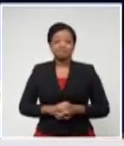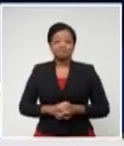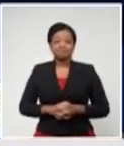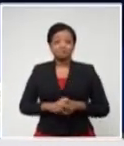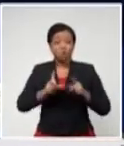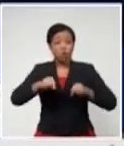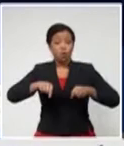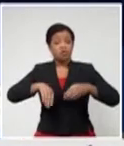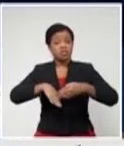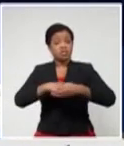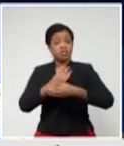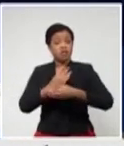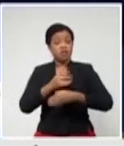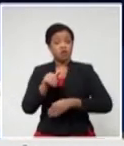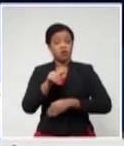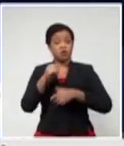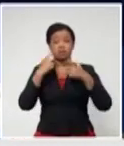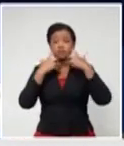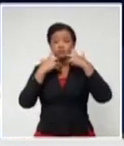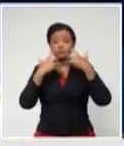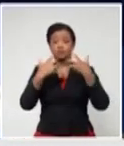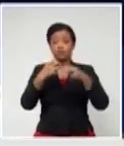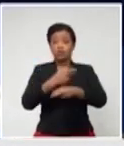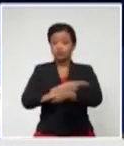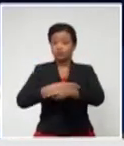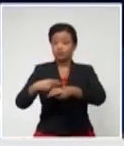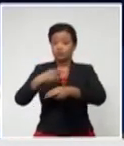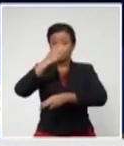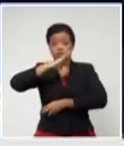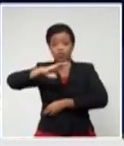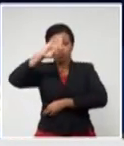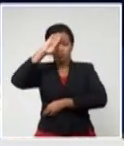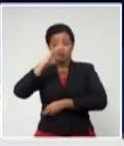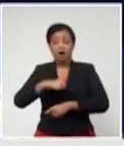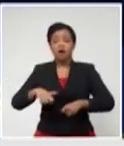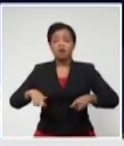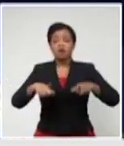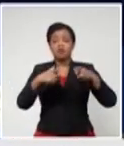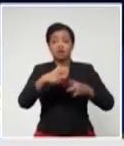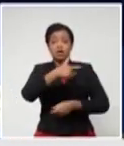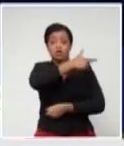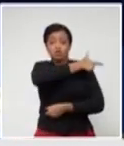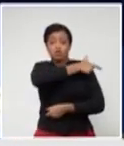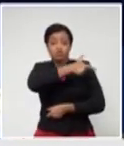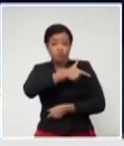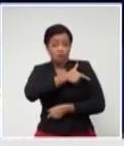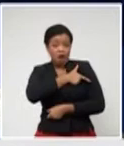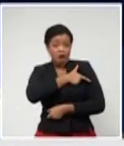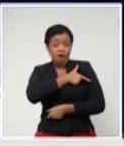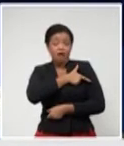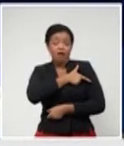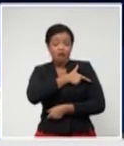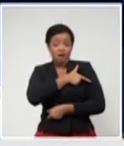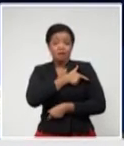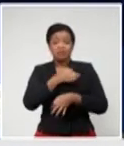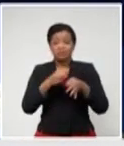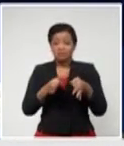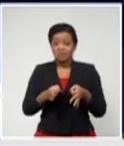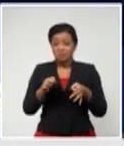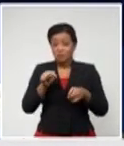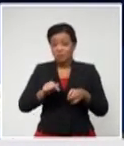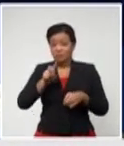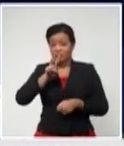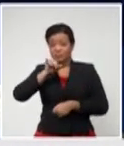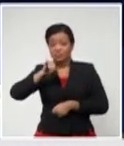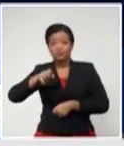Today is a day of celebration in our country. It's the anniversary of the attacks on the Moncada barracks in Santiago de Cuba